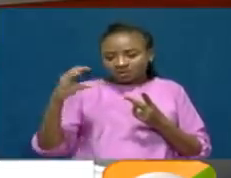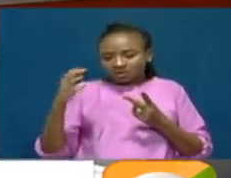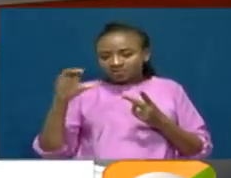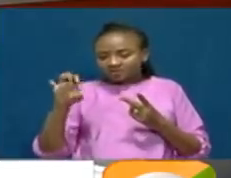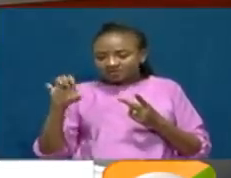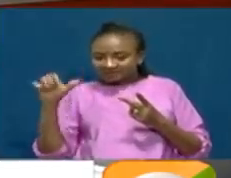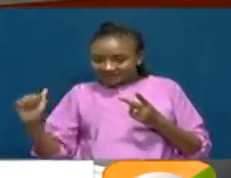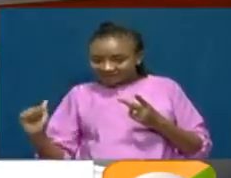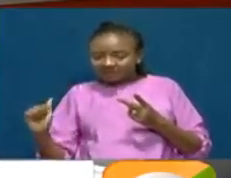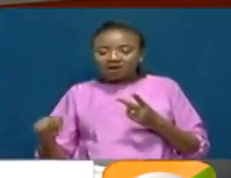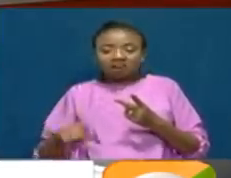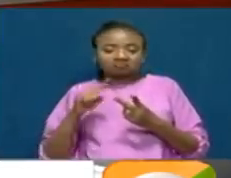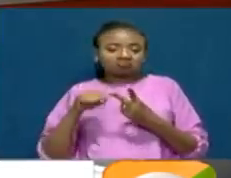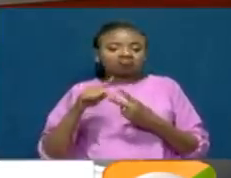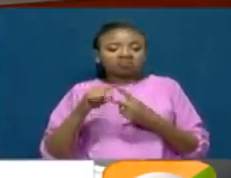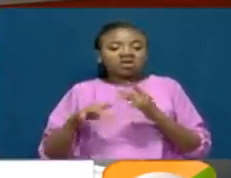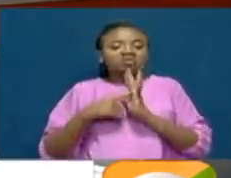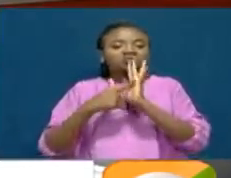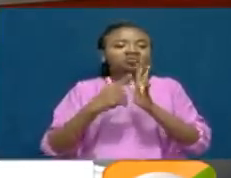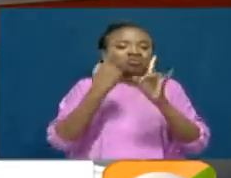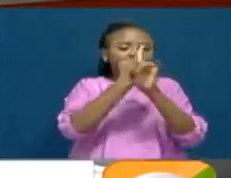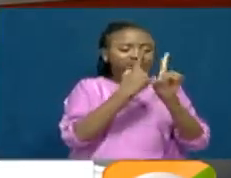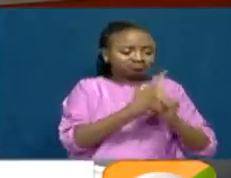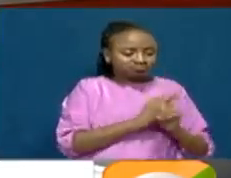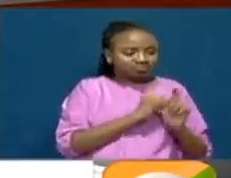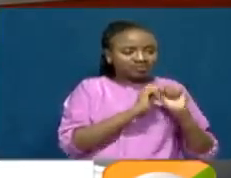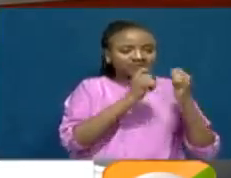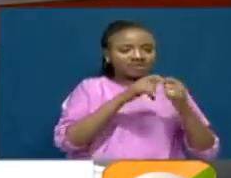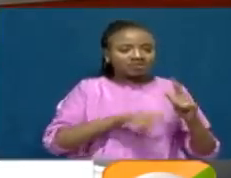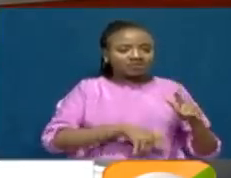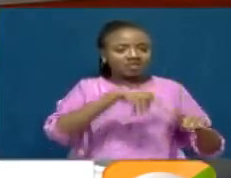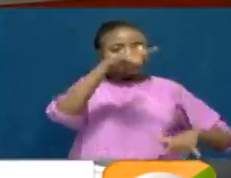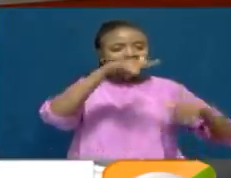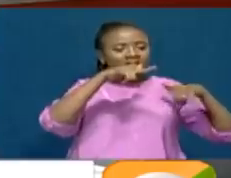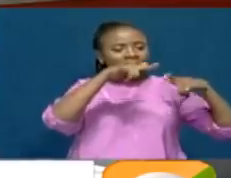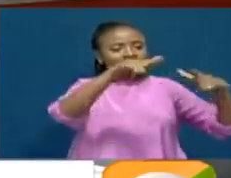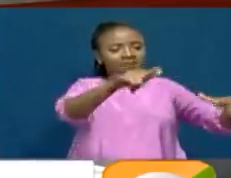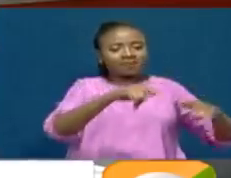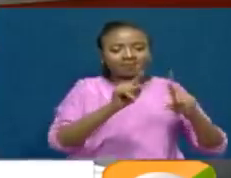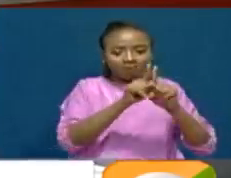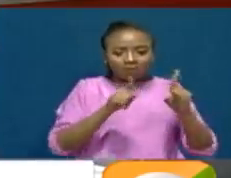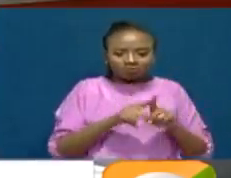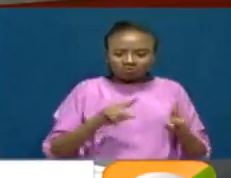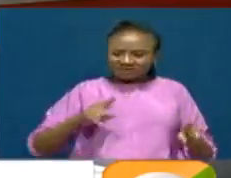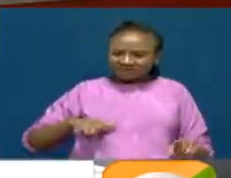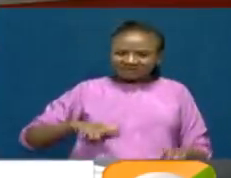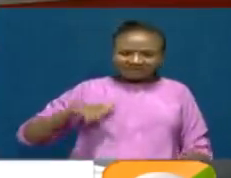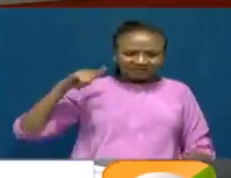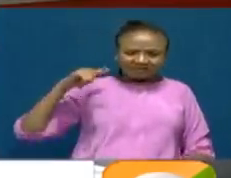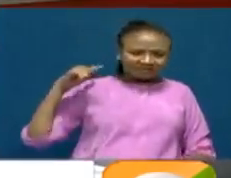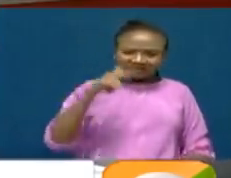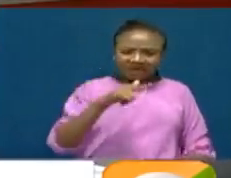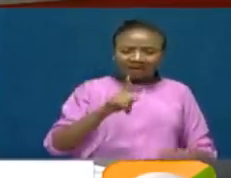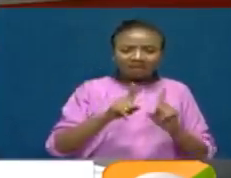Africa, involved displays of the various types of aeroplanes, including fighter jets and helicopters, and even